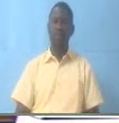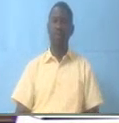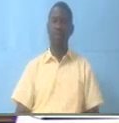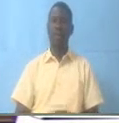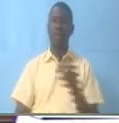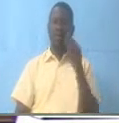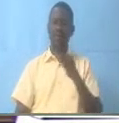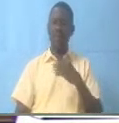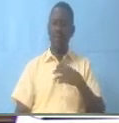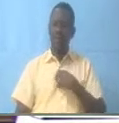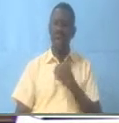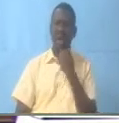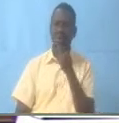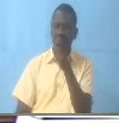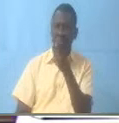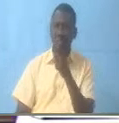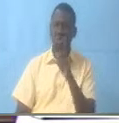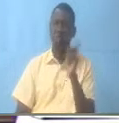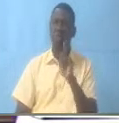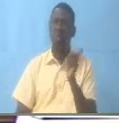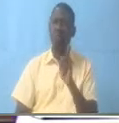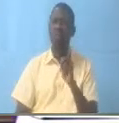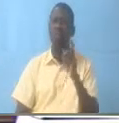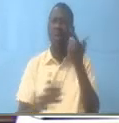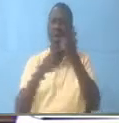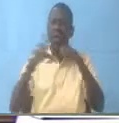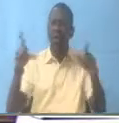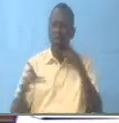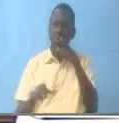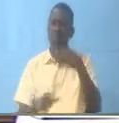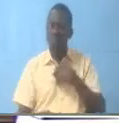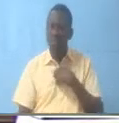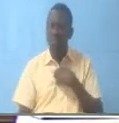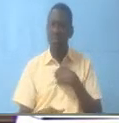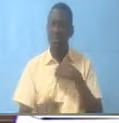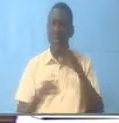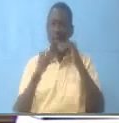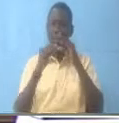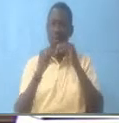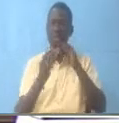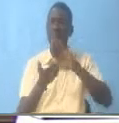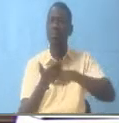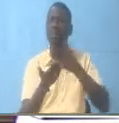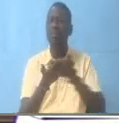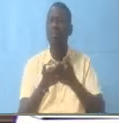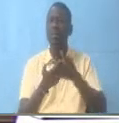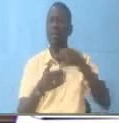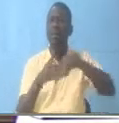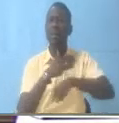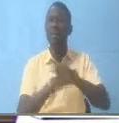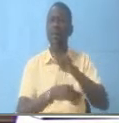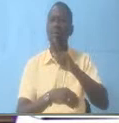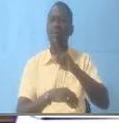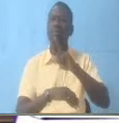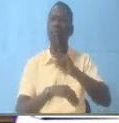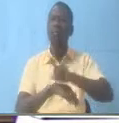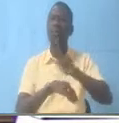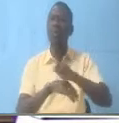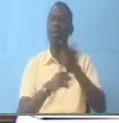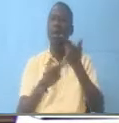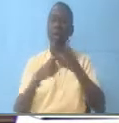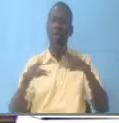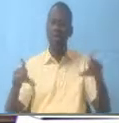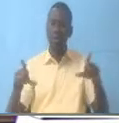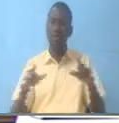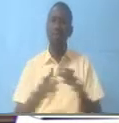may ask, what language would you like your testimony to be interpreted in? I'll try speaking English. I'll speak in